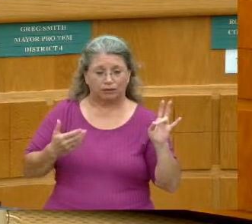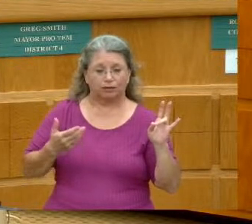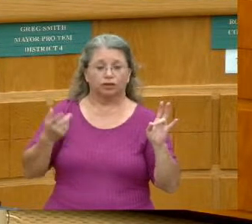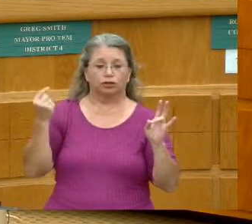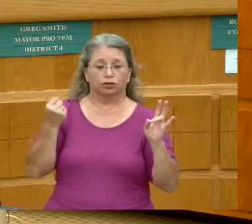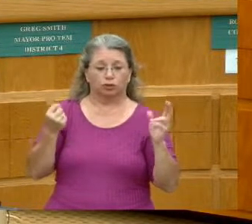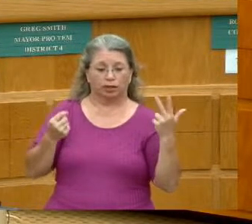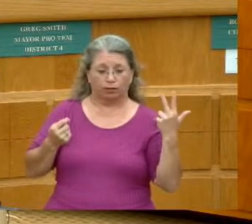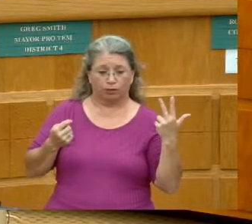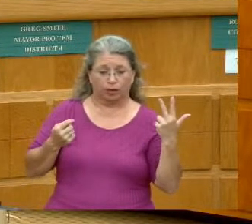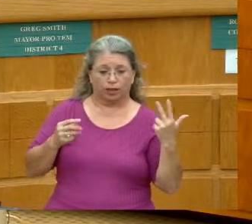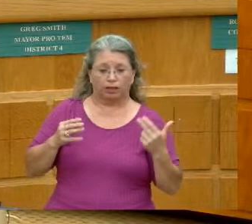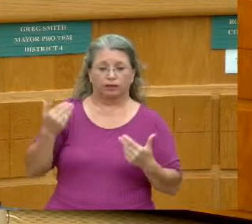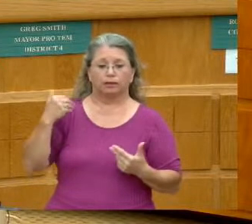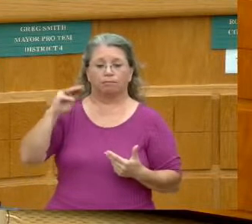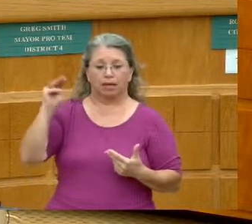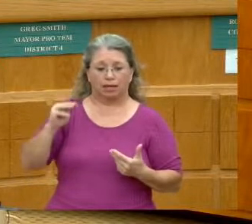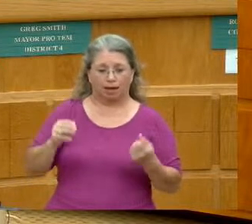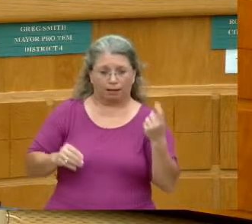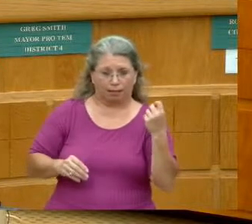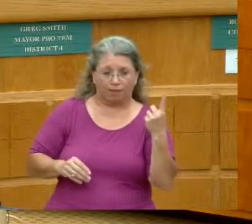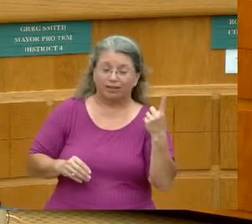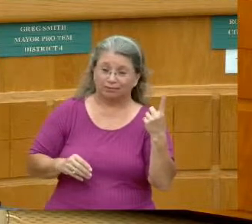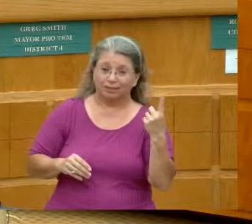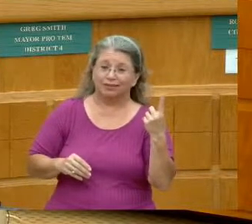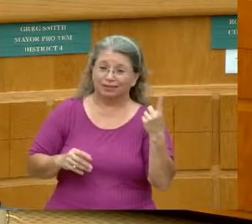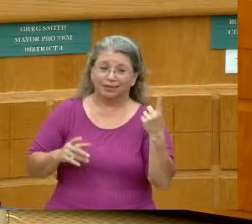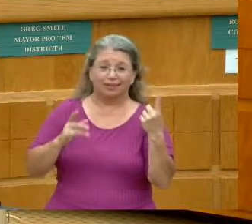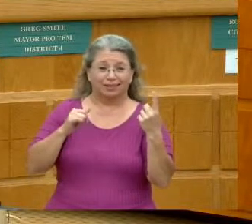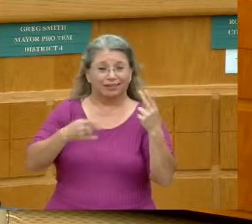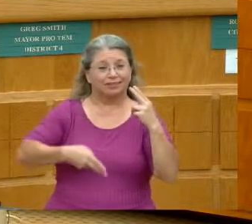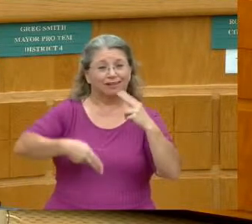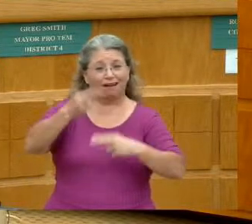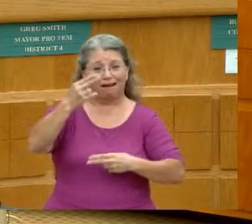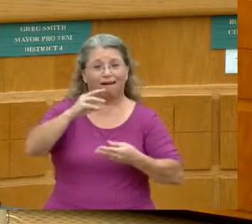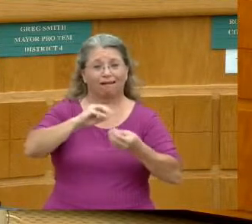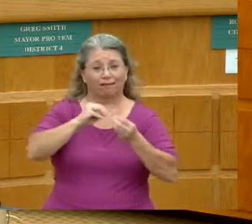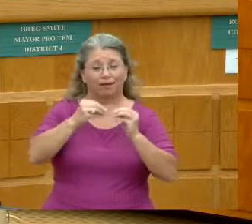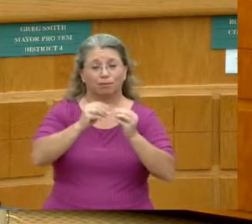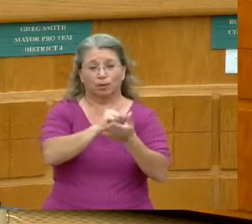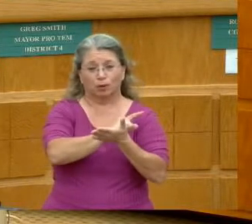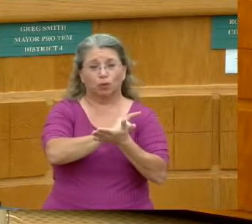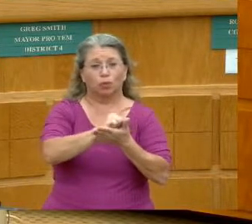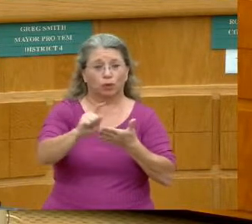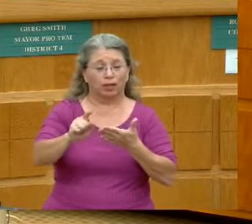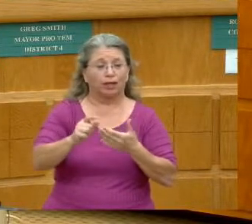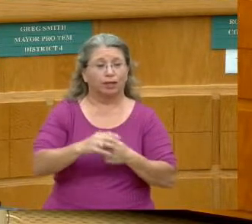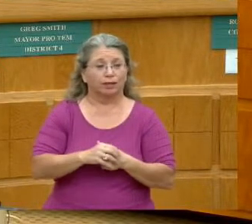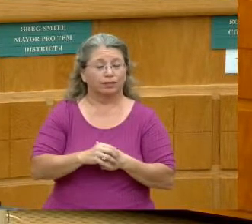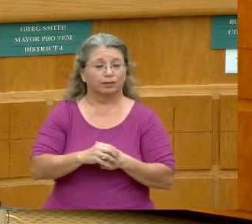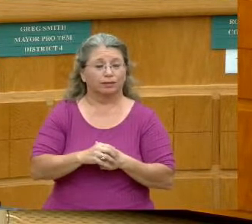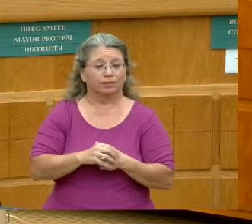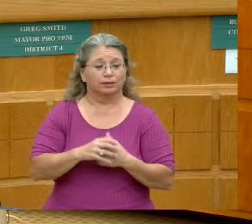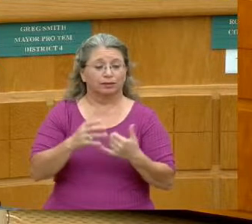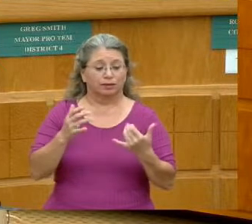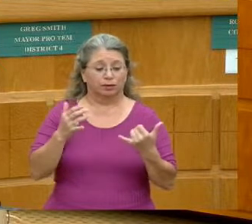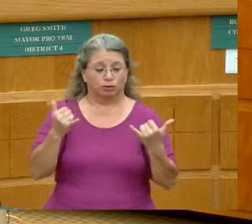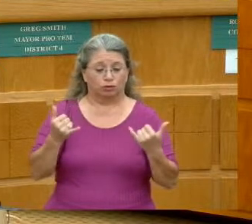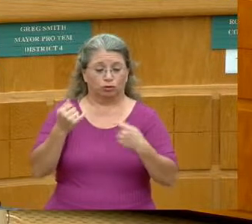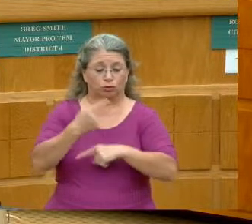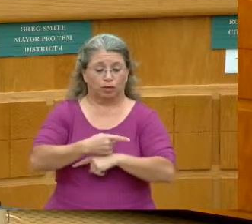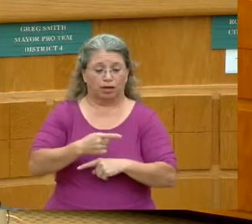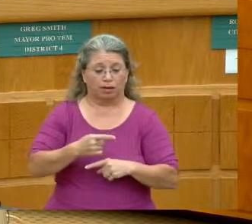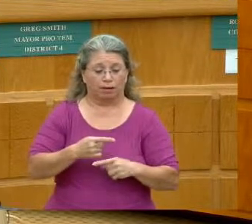3, and then Monday's 11. So this has been a pretty big week in terms of number of new cases, and wraps up with today with 15 additional new